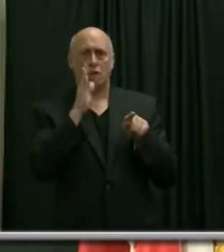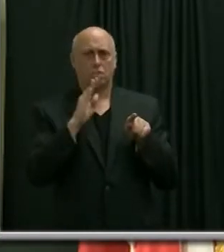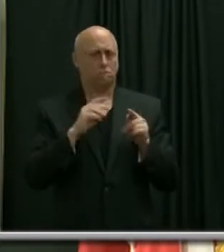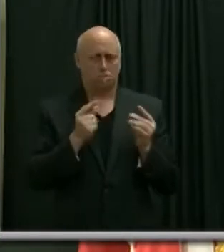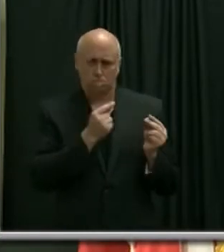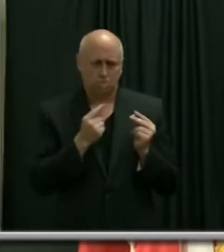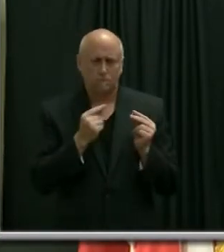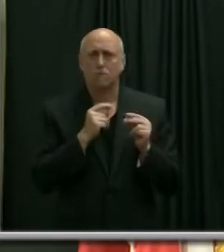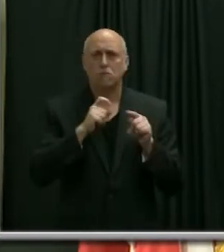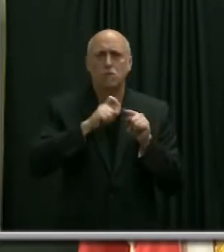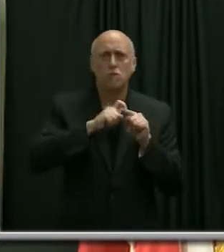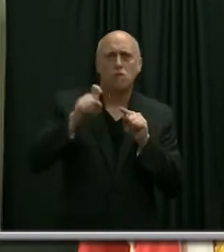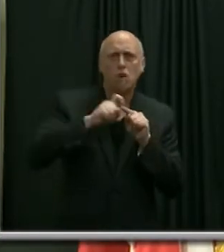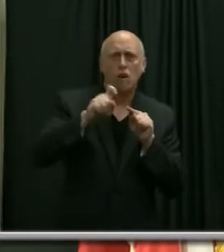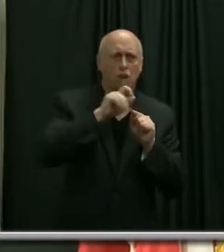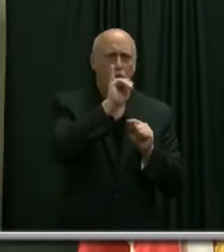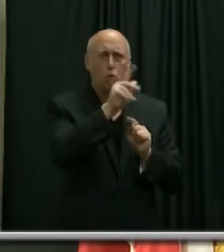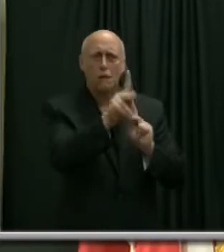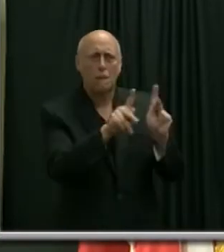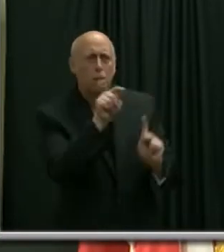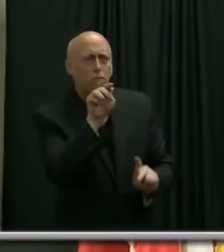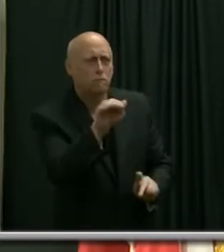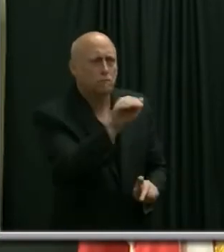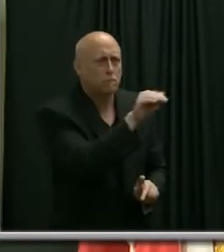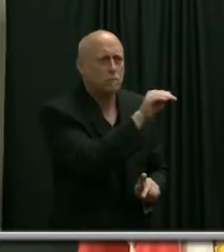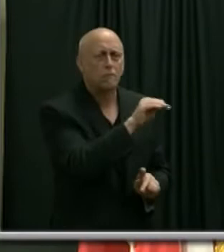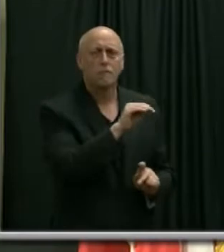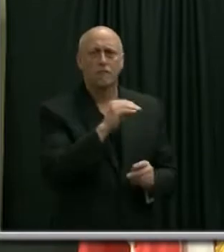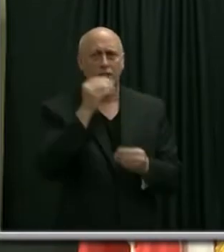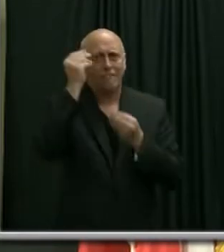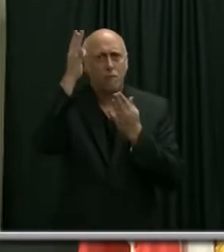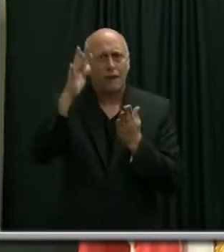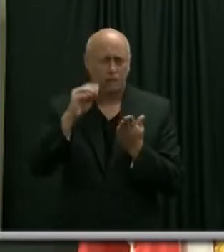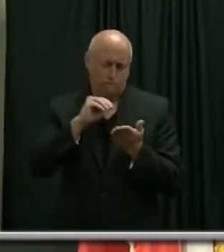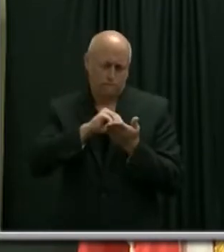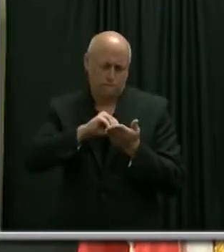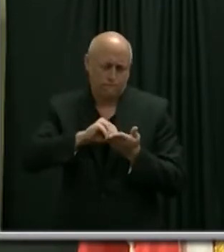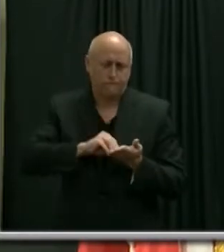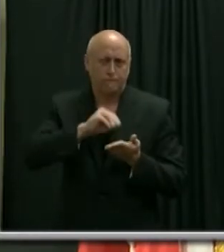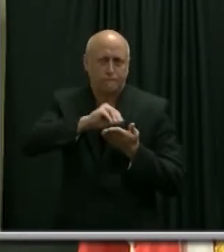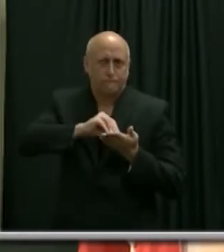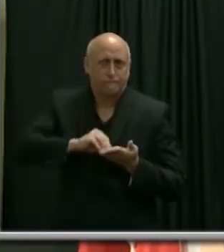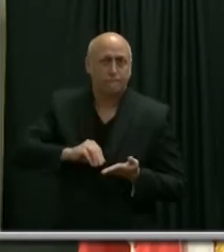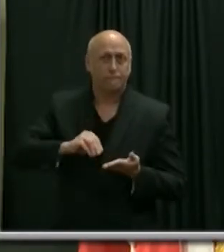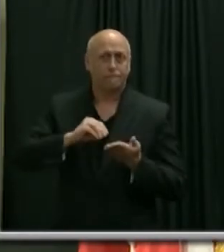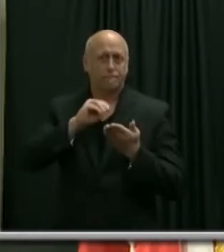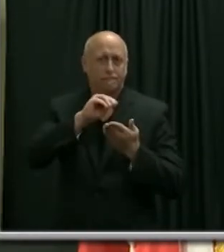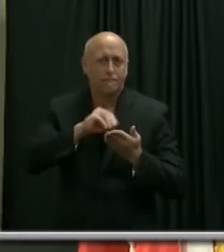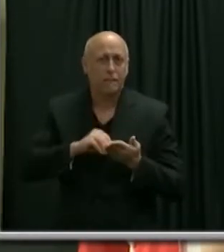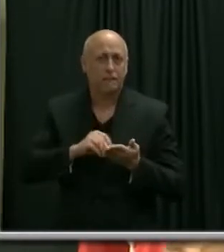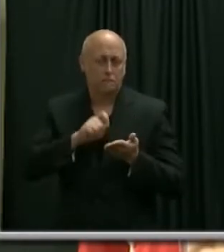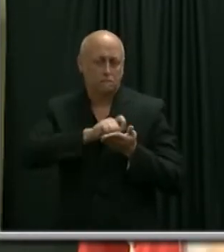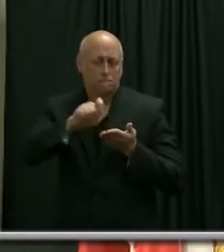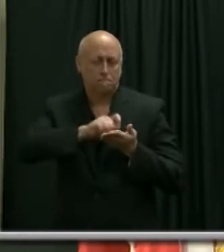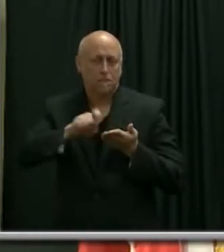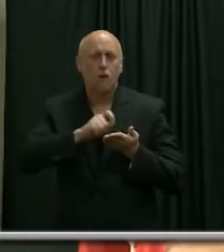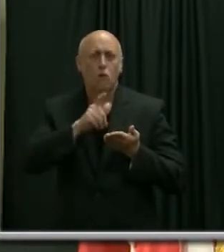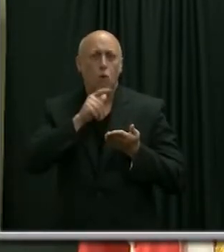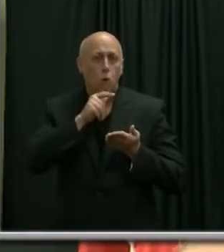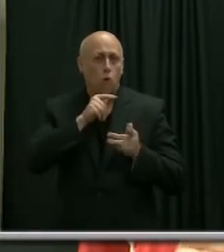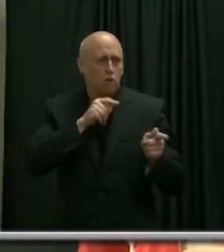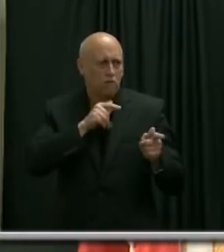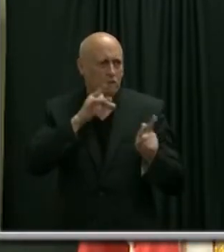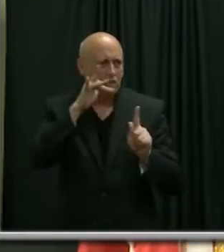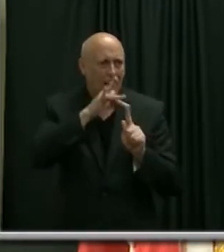away, calling the individuals, putting the data in, and tracking. So literally they find out like who has been